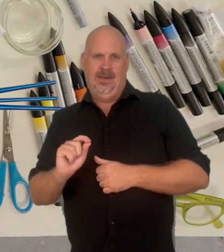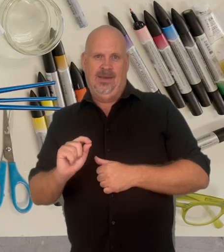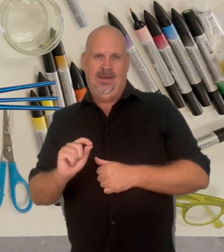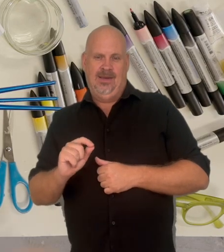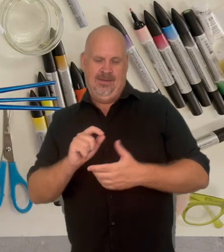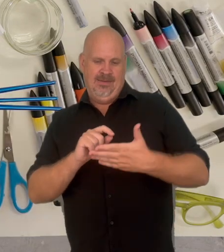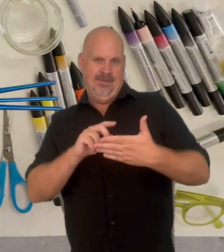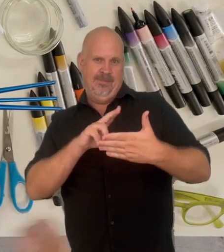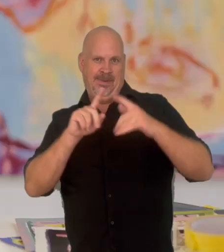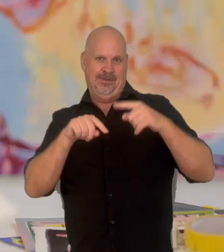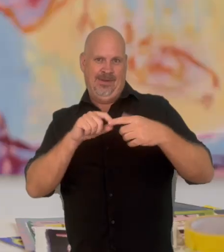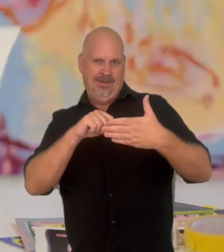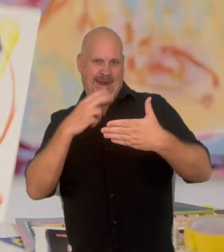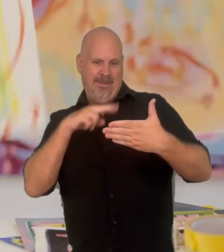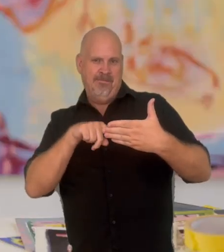go.